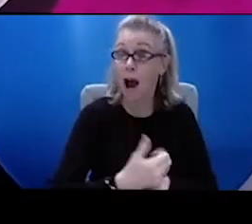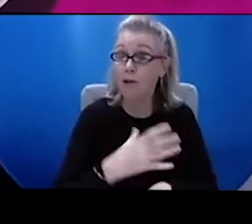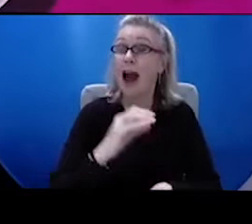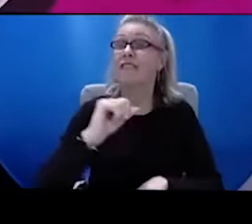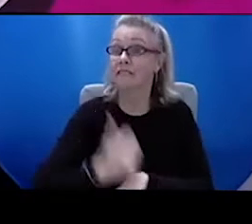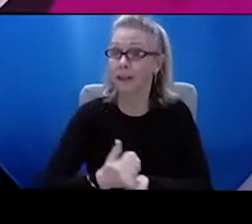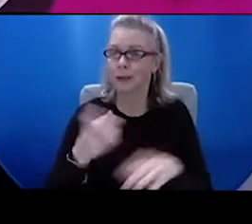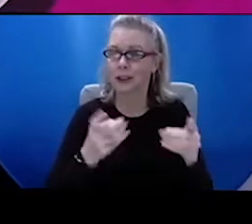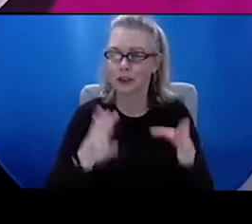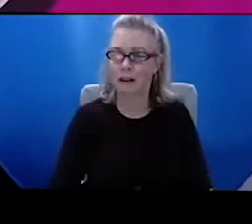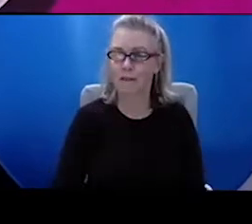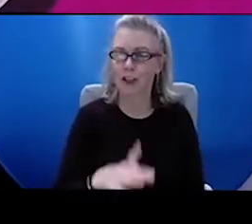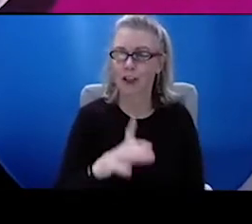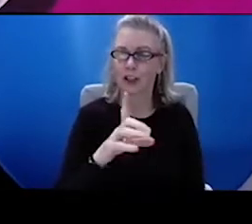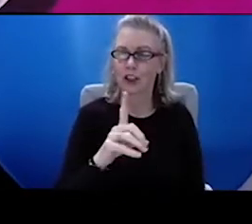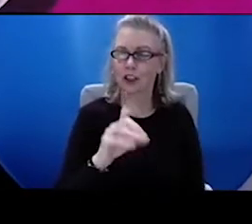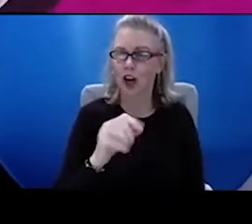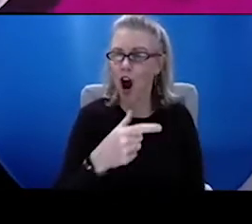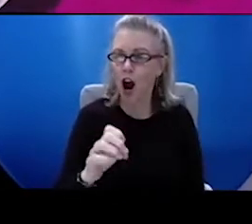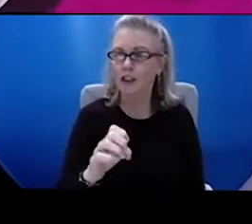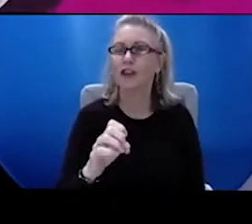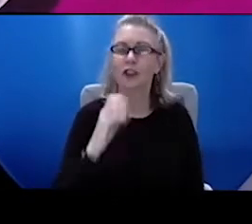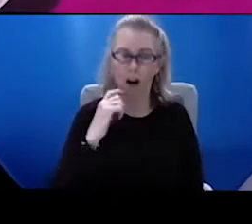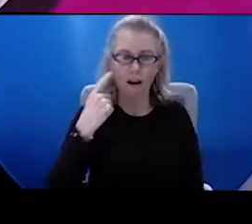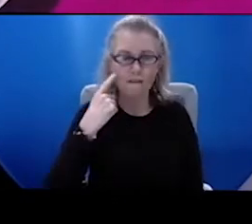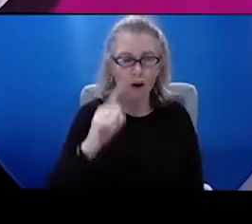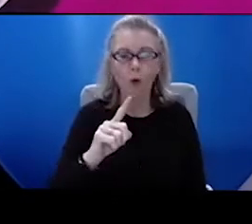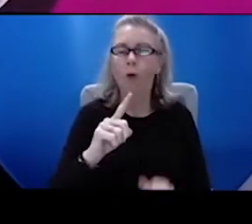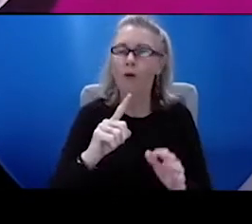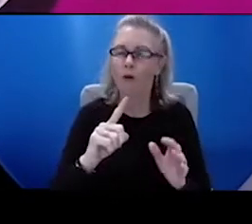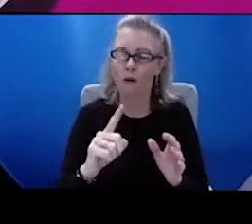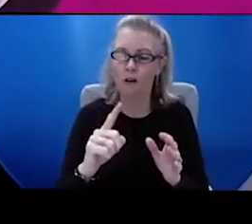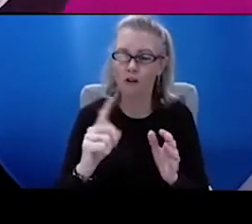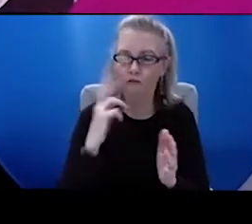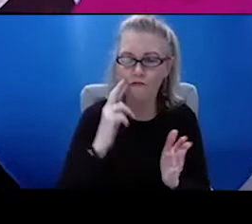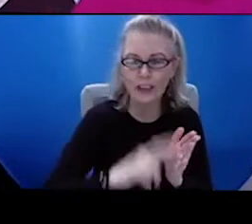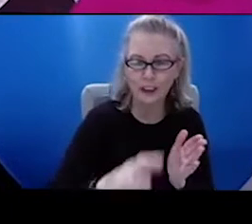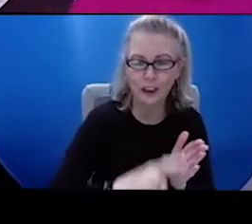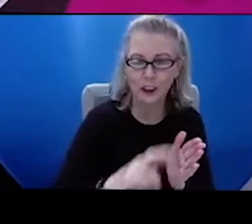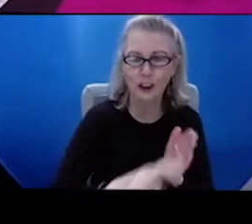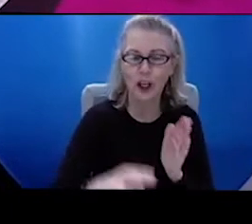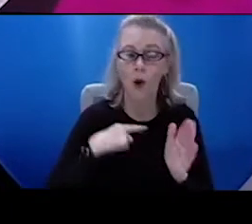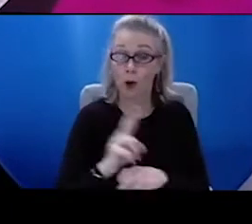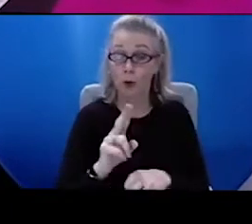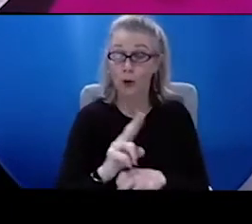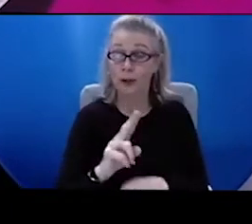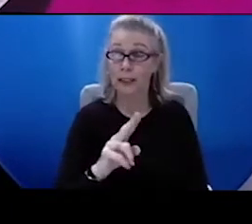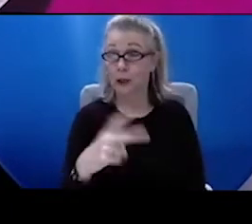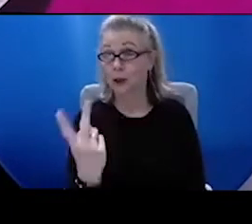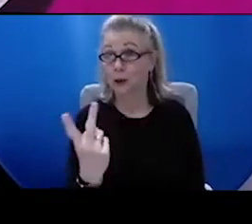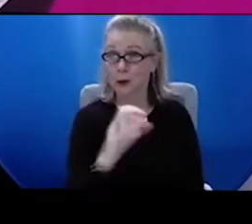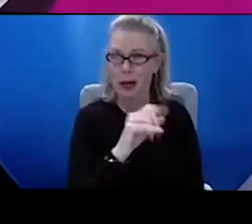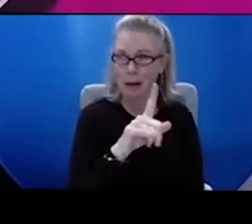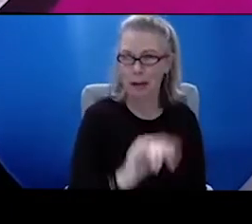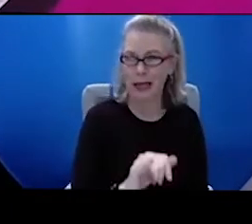of Dar Jacir for Art and Research. We will be using Emily J because we have two Emilys in the crew